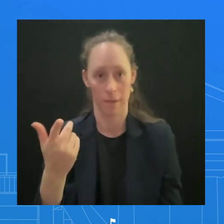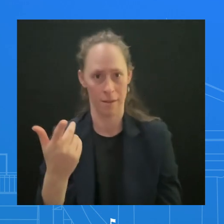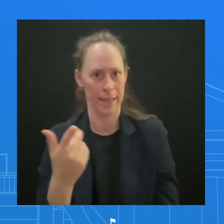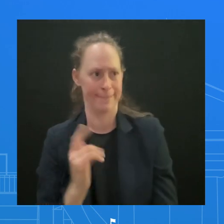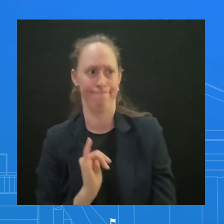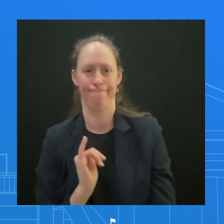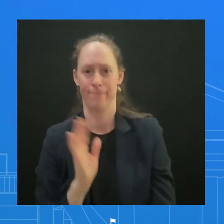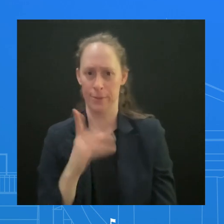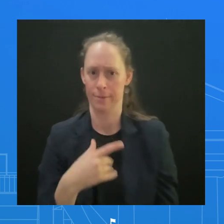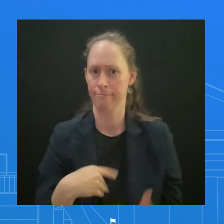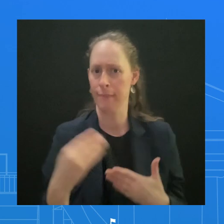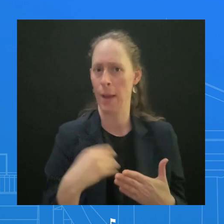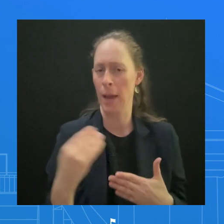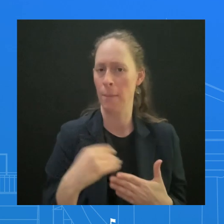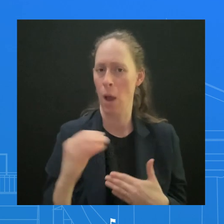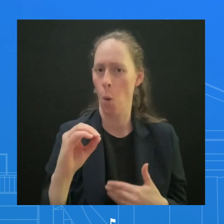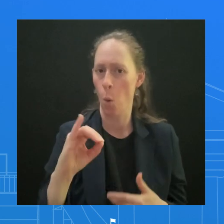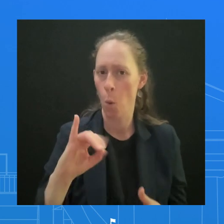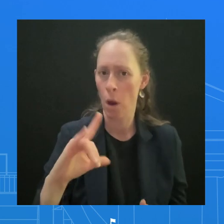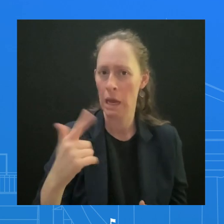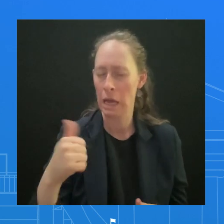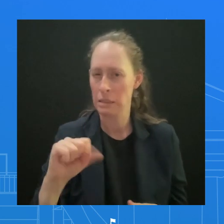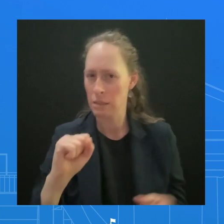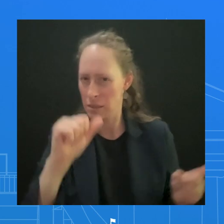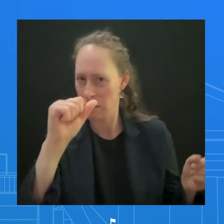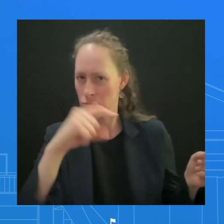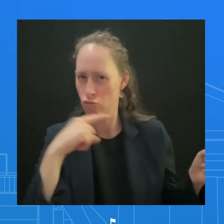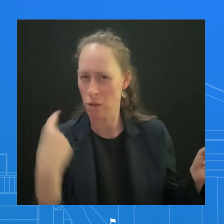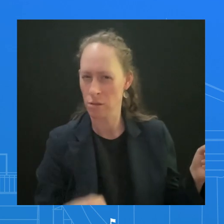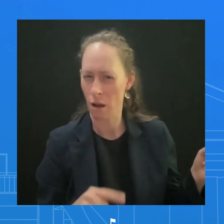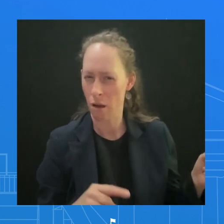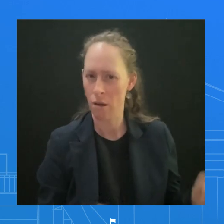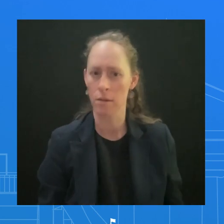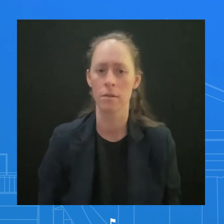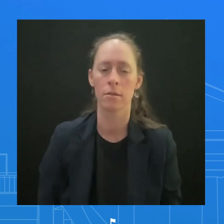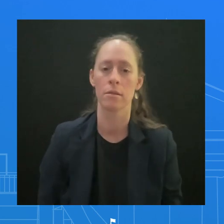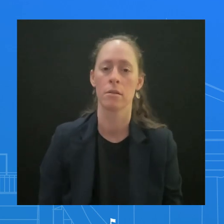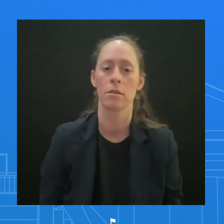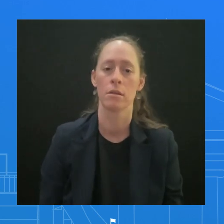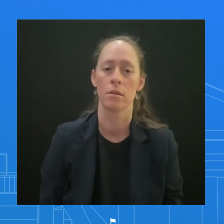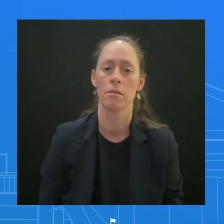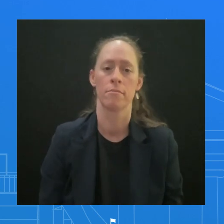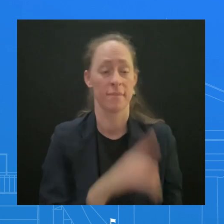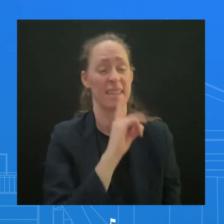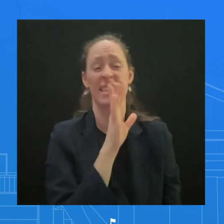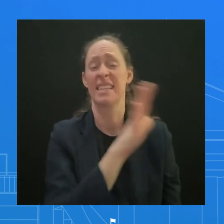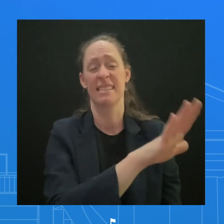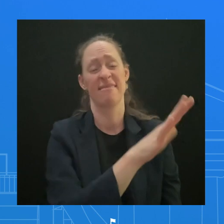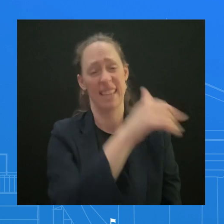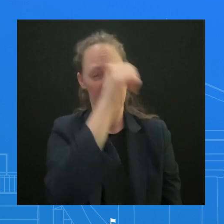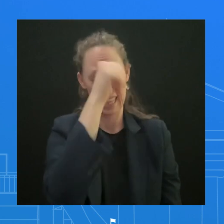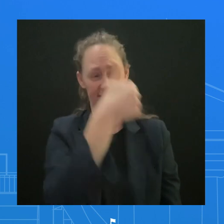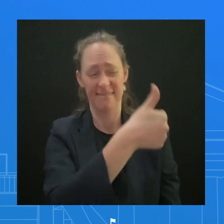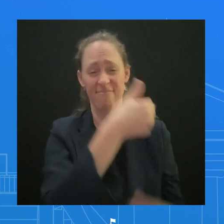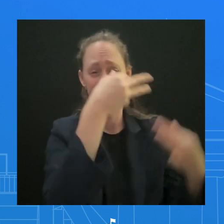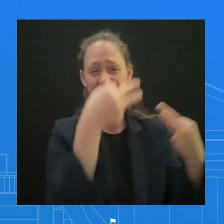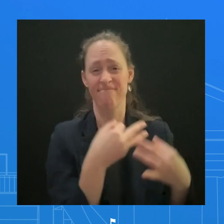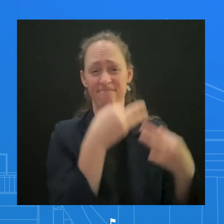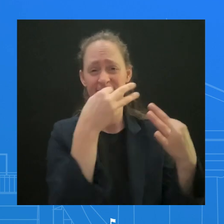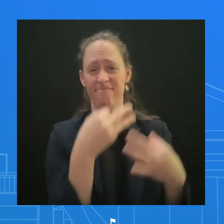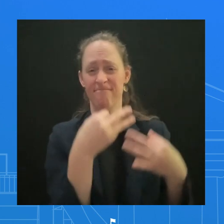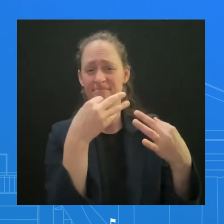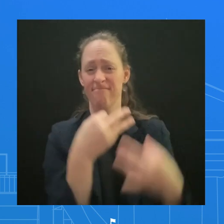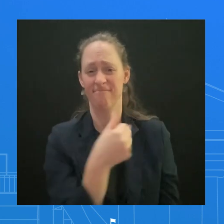and we hope that we can continue to see that they purchase Russian oil at or below the price cap as they have been. And then just on